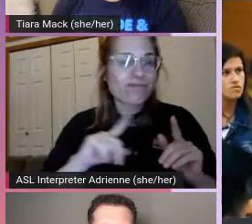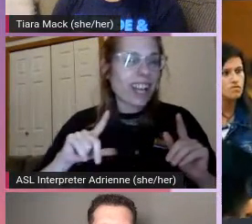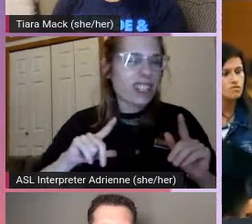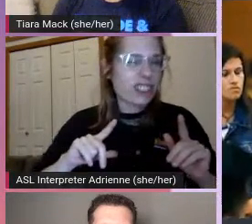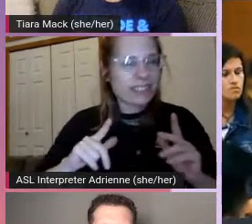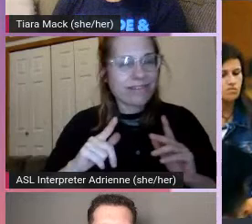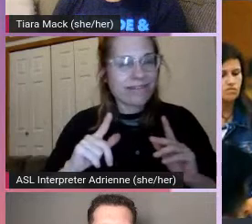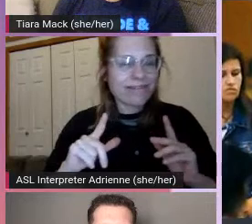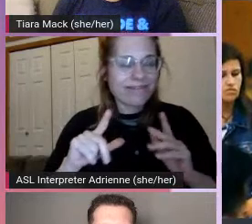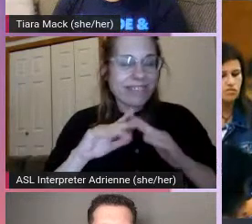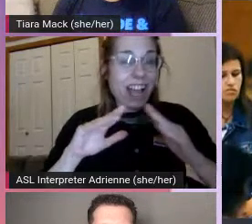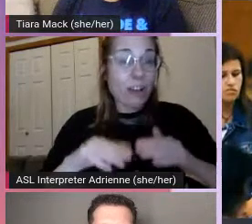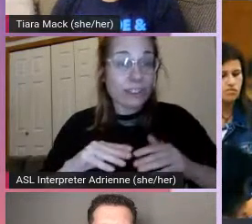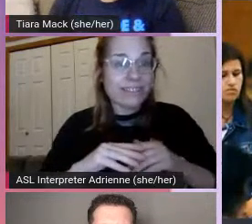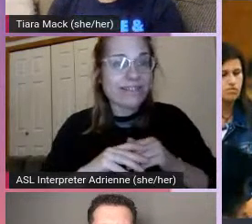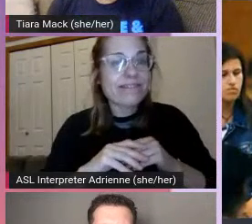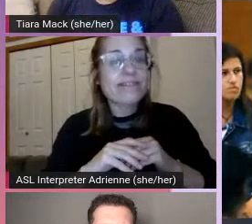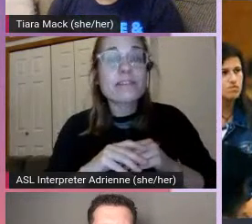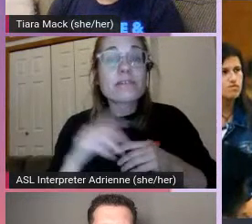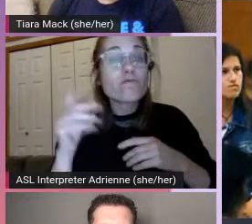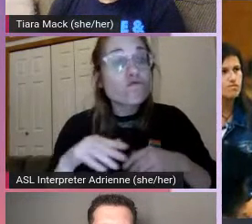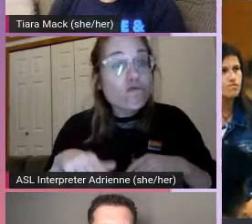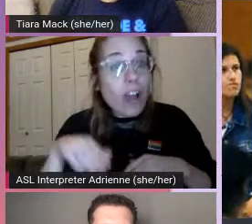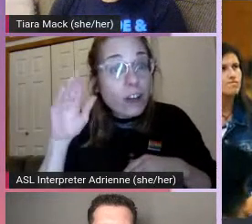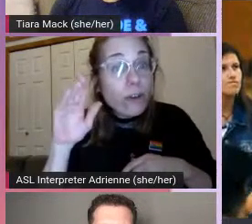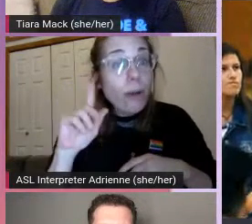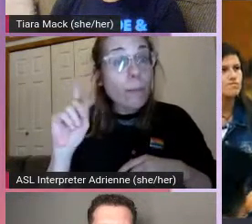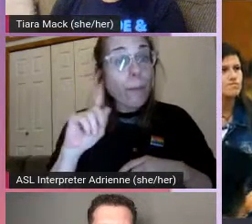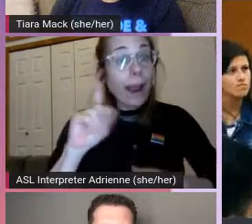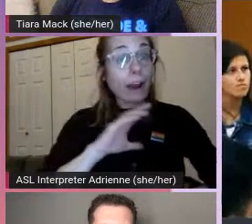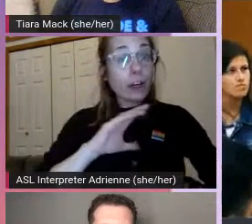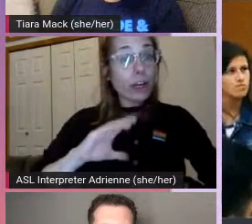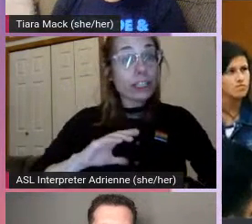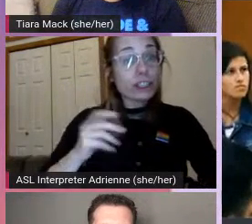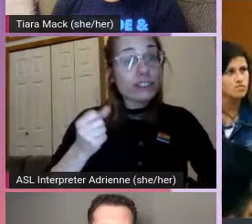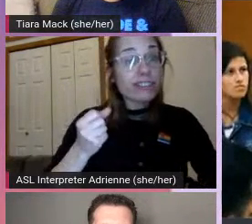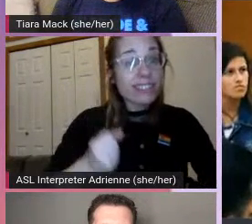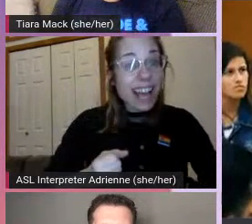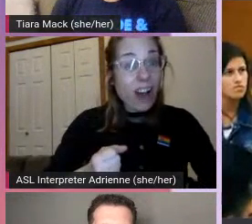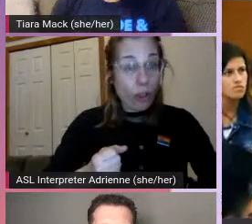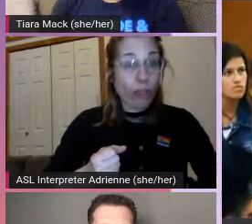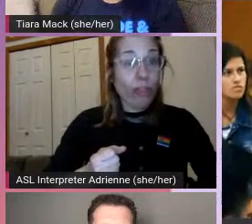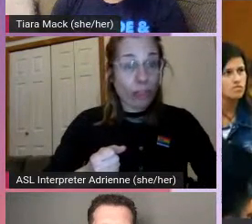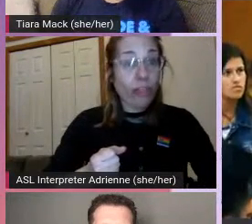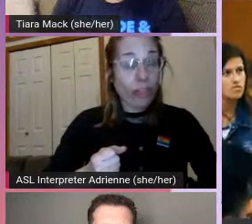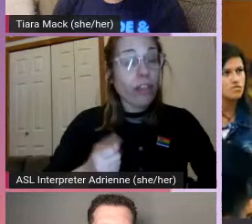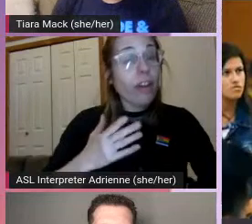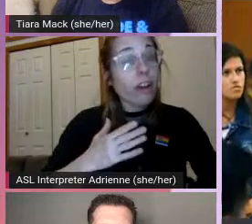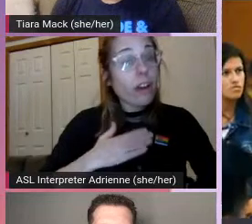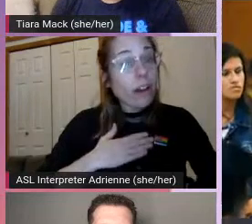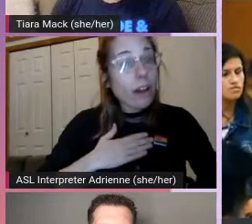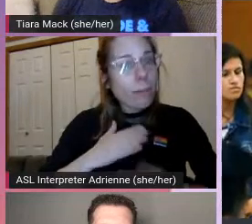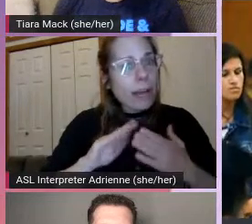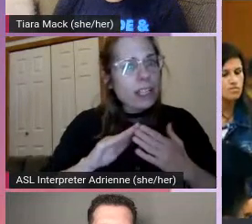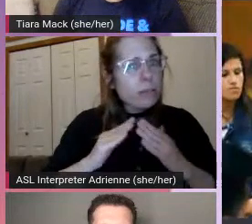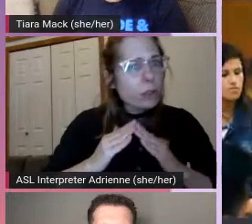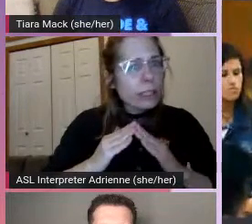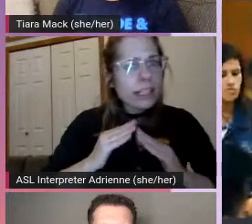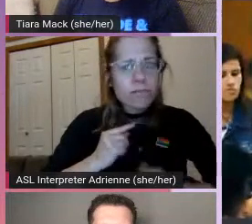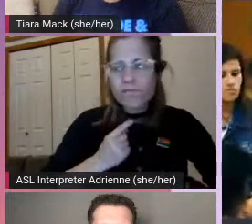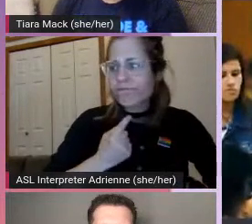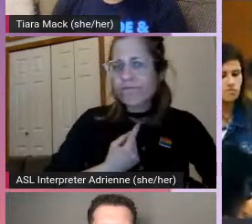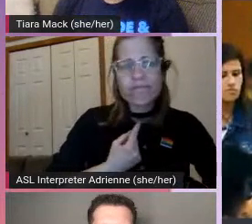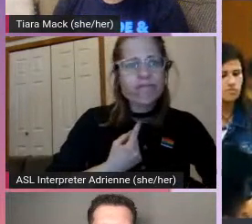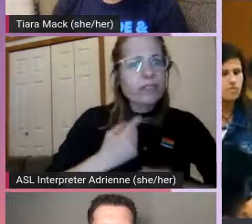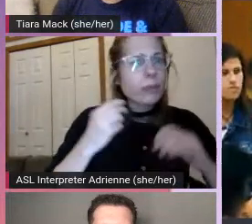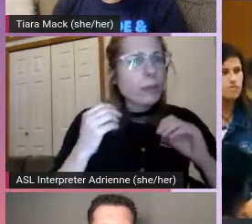of many people who shared my own experiences. I grew up in a community where there weren't many queer people. There were